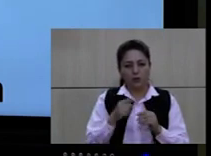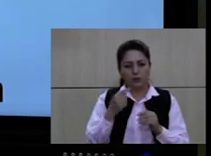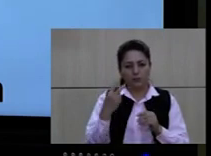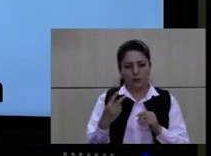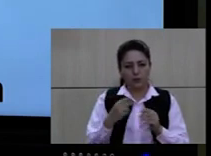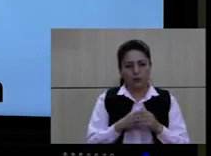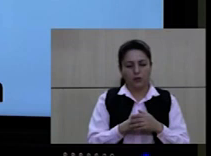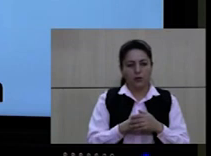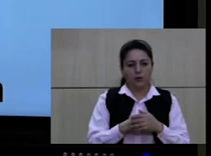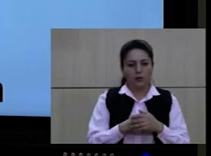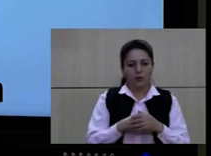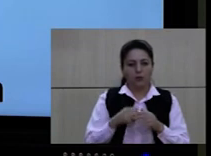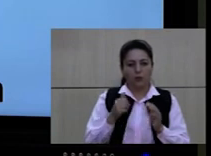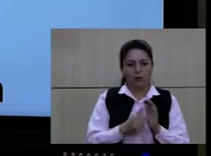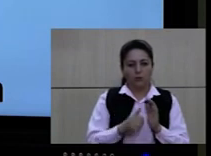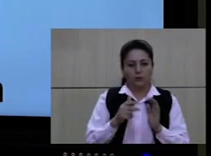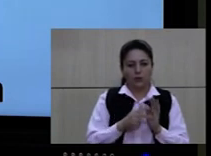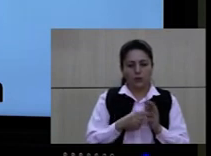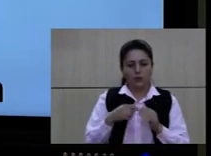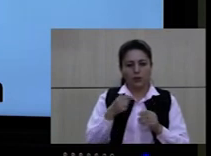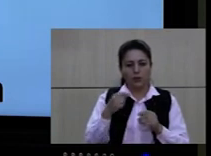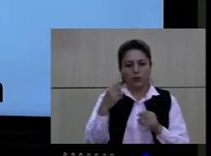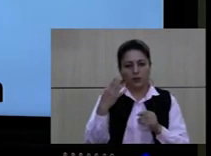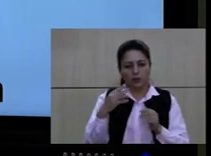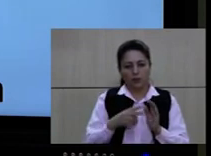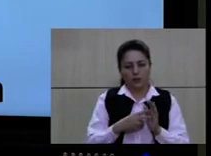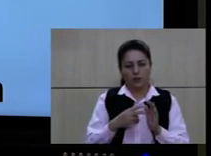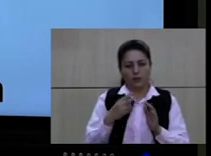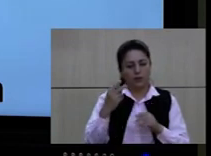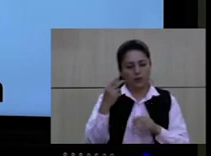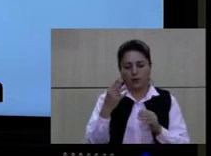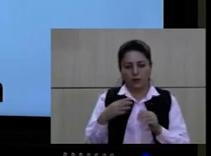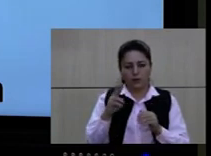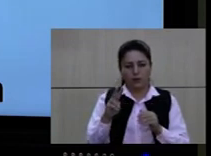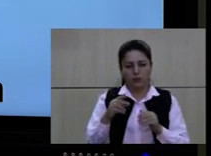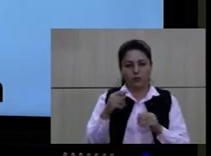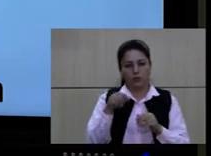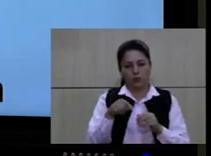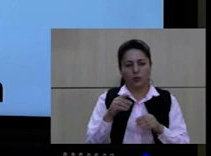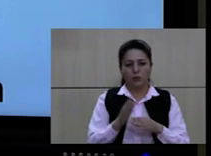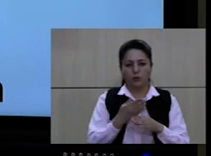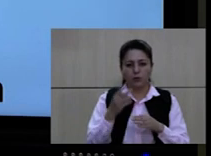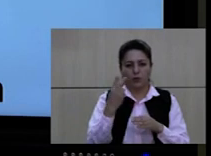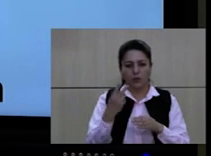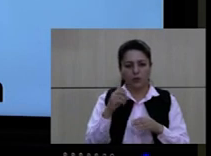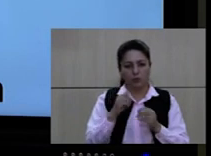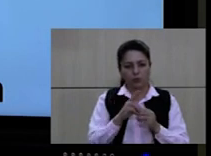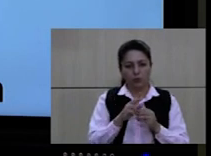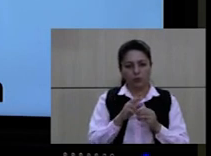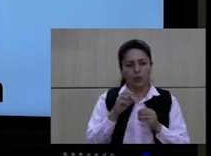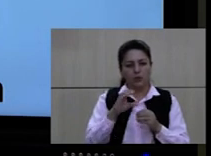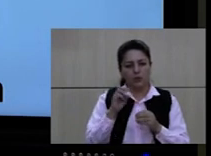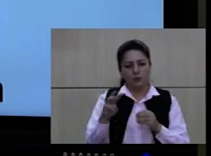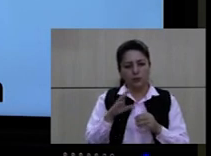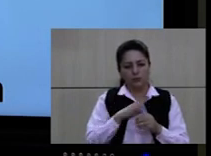26/2, ya'ni 68 dan 42 ni ayirdik 26, uni 2 ga bo'ldik. 13 sm chiqdi. Demak,